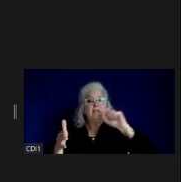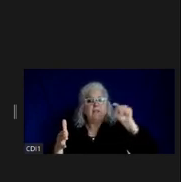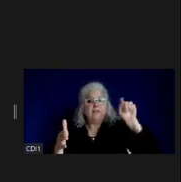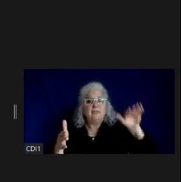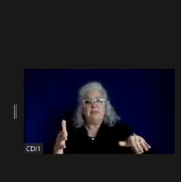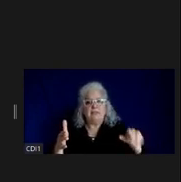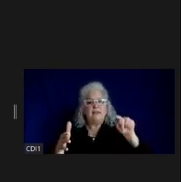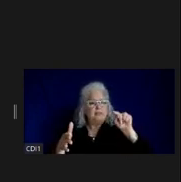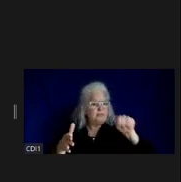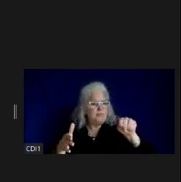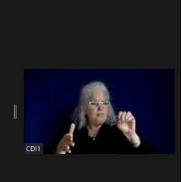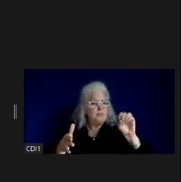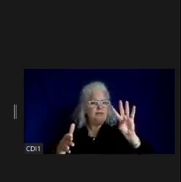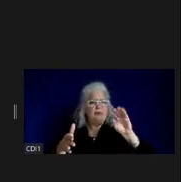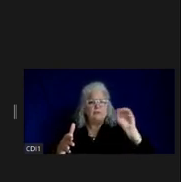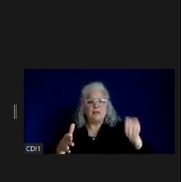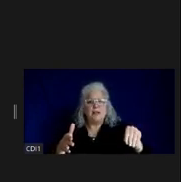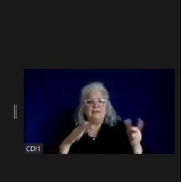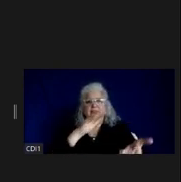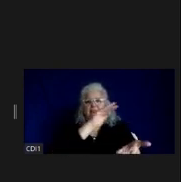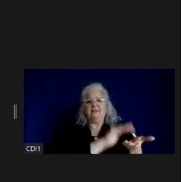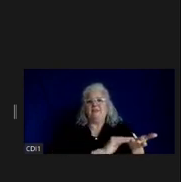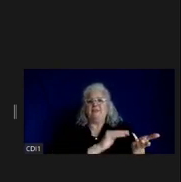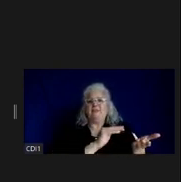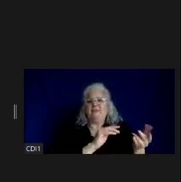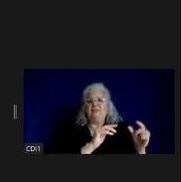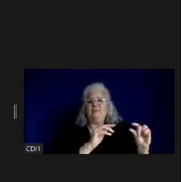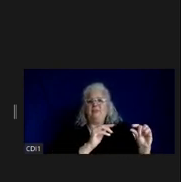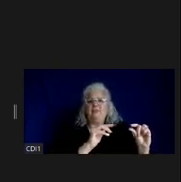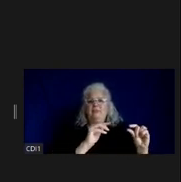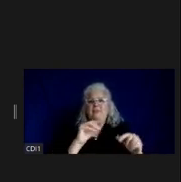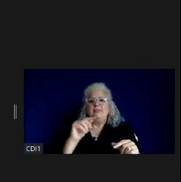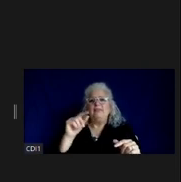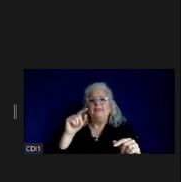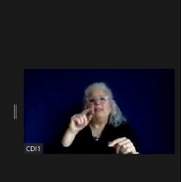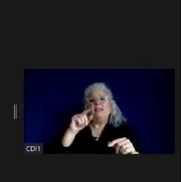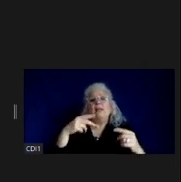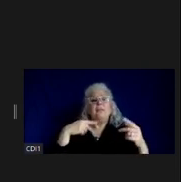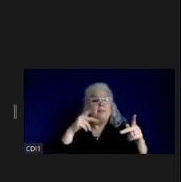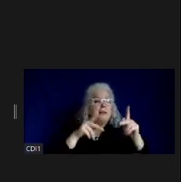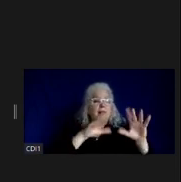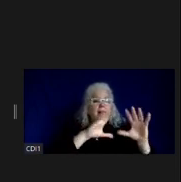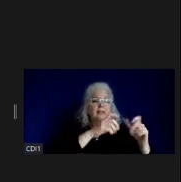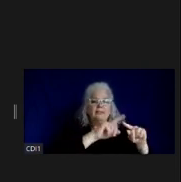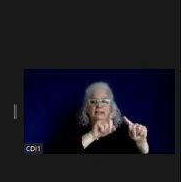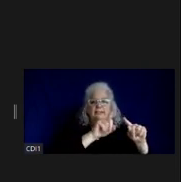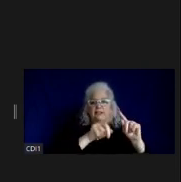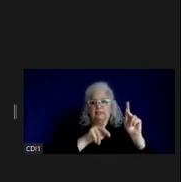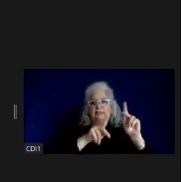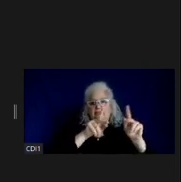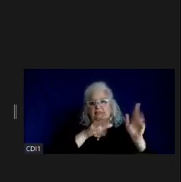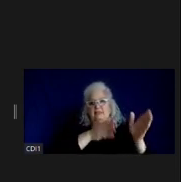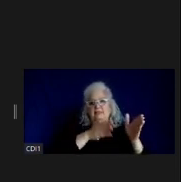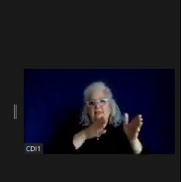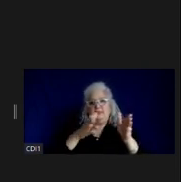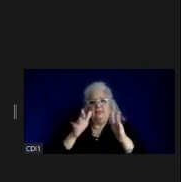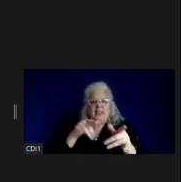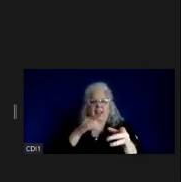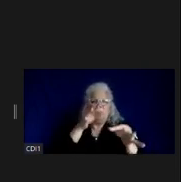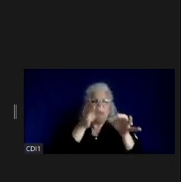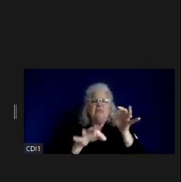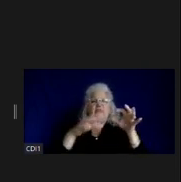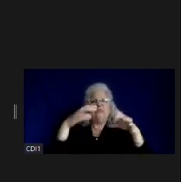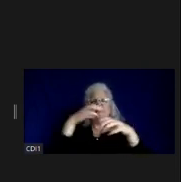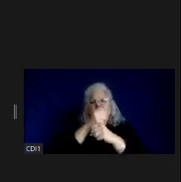this is all statistical pooled data, but if you kind of compare those two, you're over 300 times more likely to prevent a